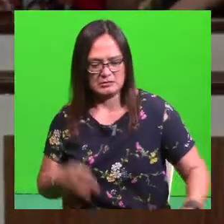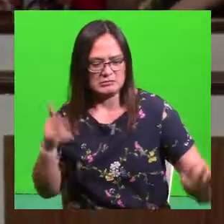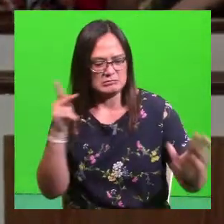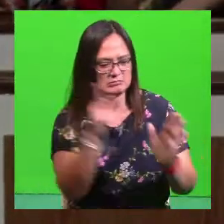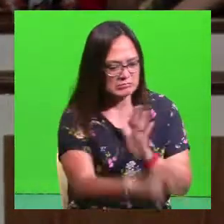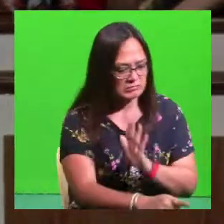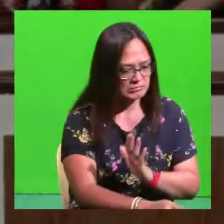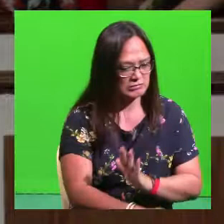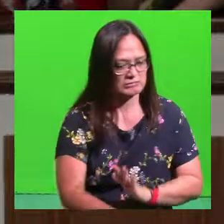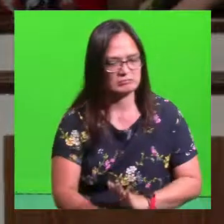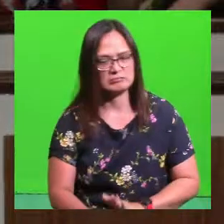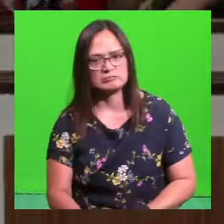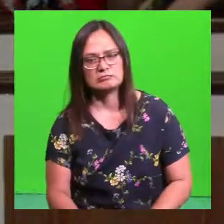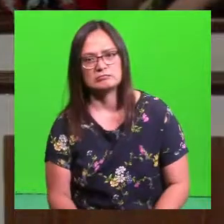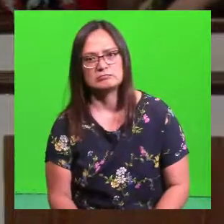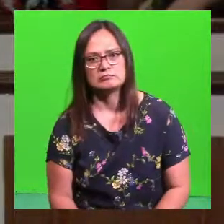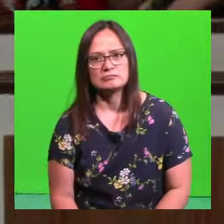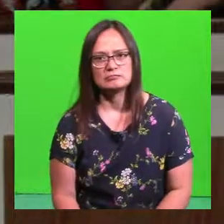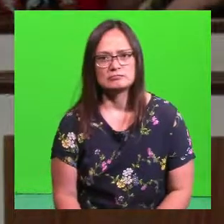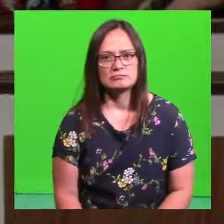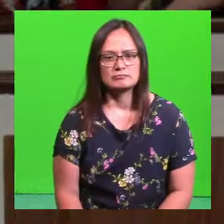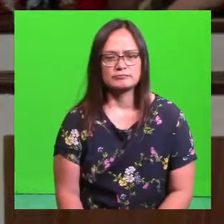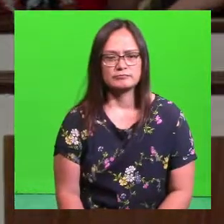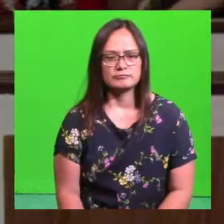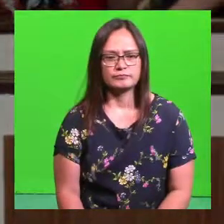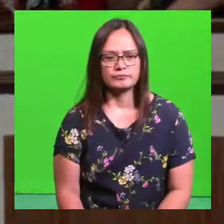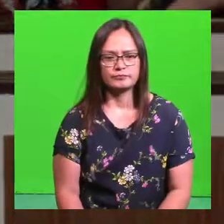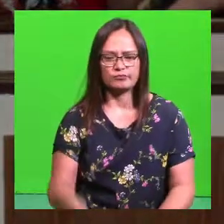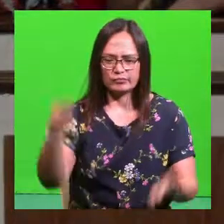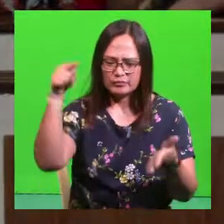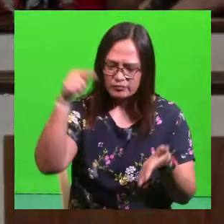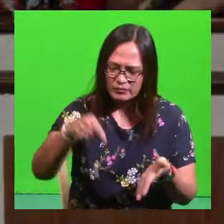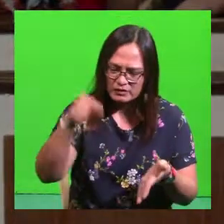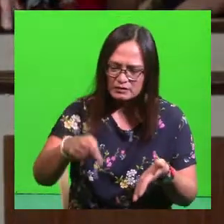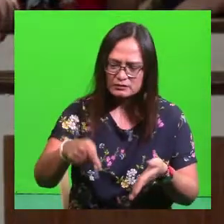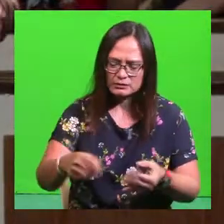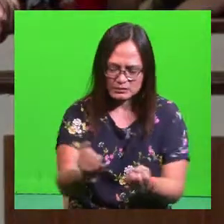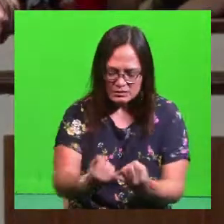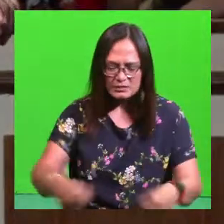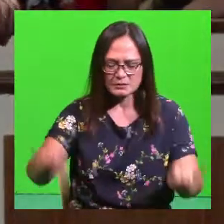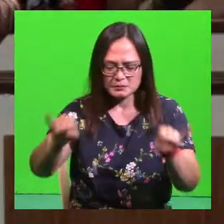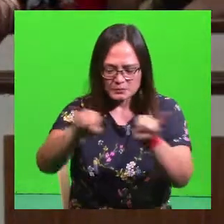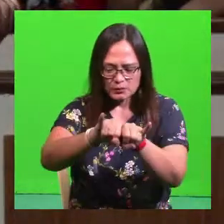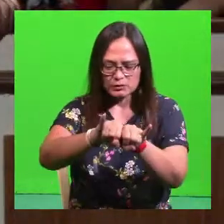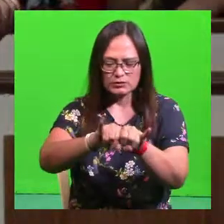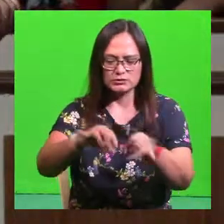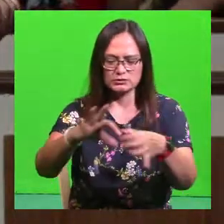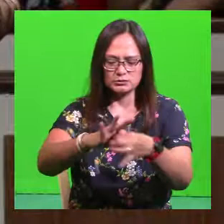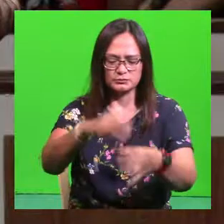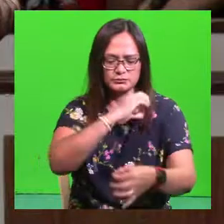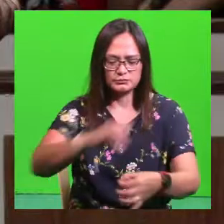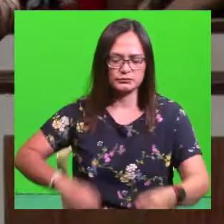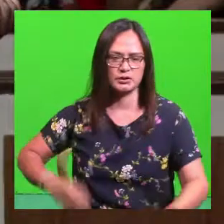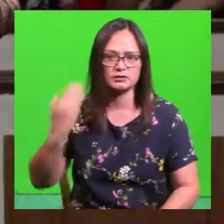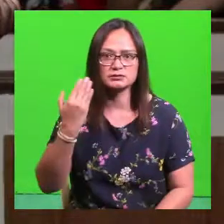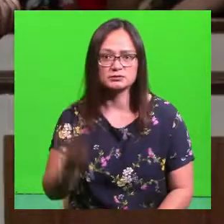po ang kahalagahan ng kanyang kamatayan. How about his burial?